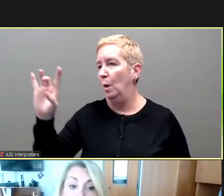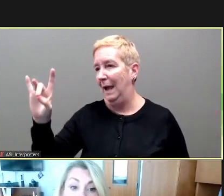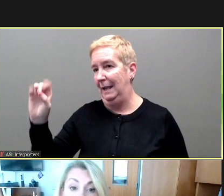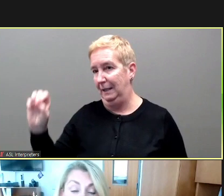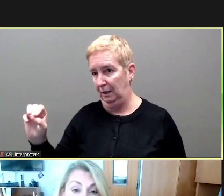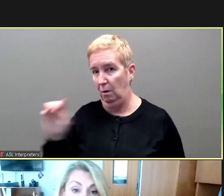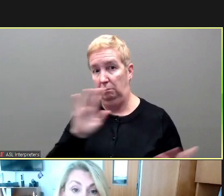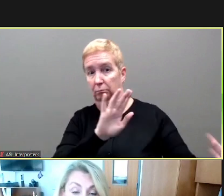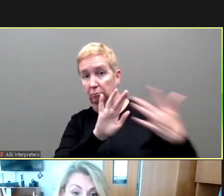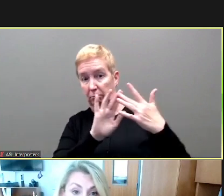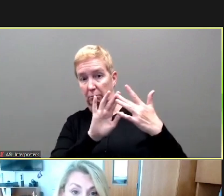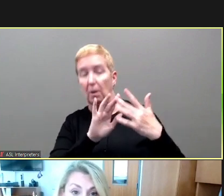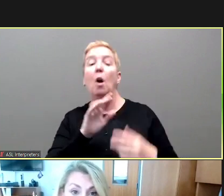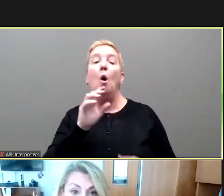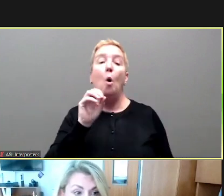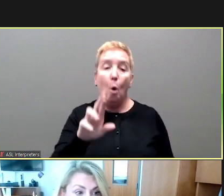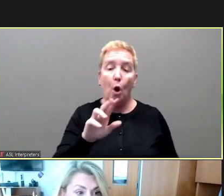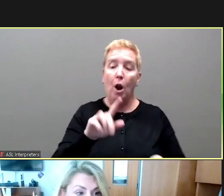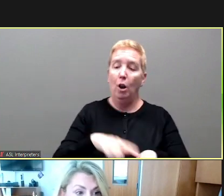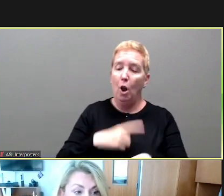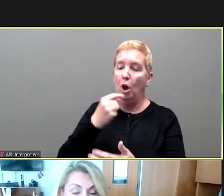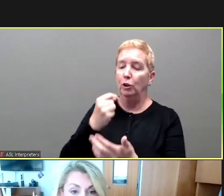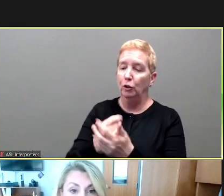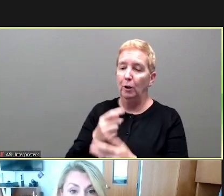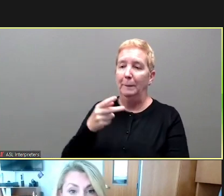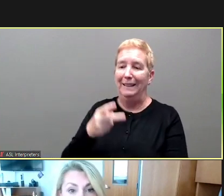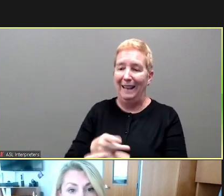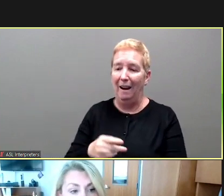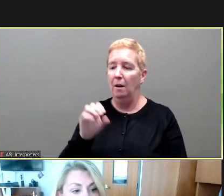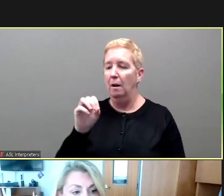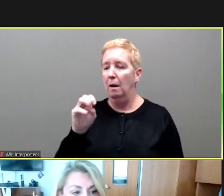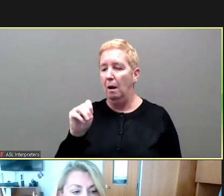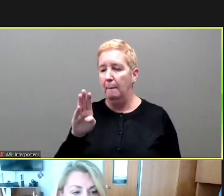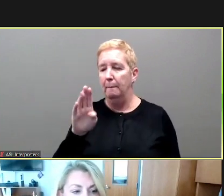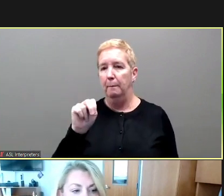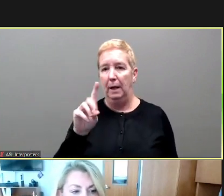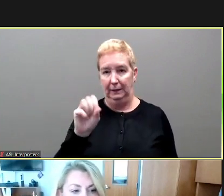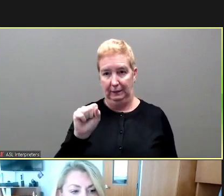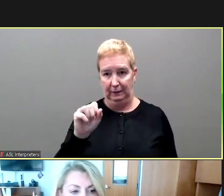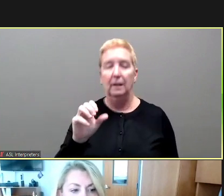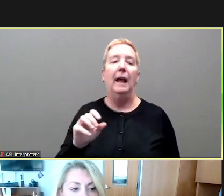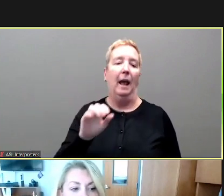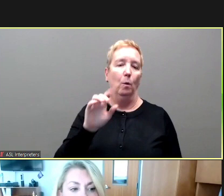1-800-432-2080, or reach the Long-Term Care Ombudsman Program directly at